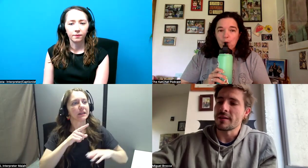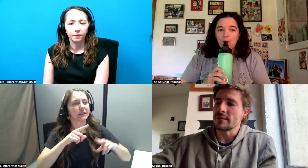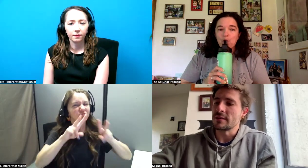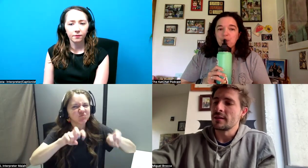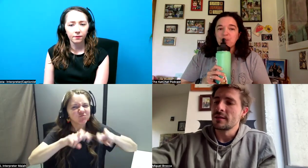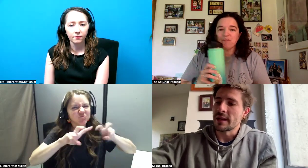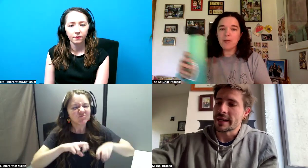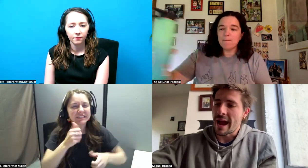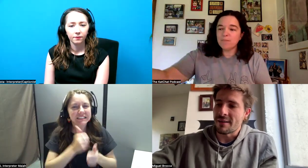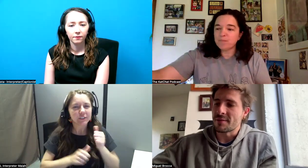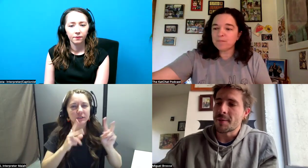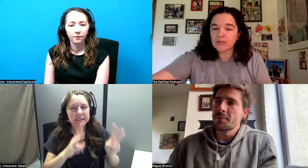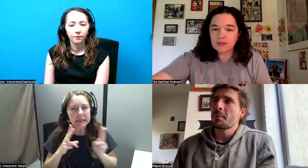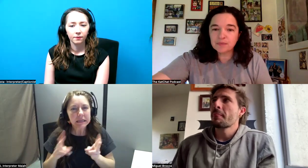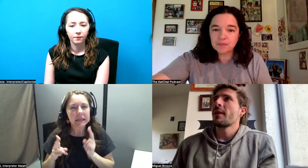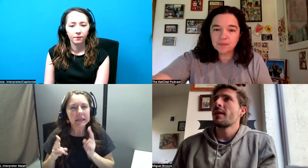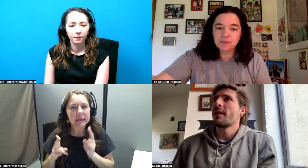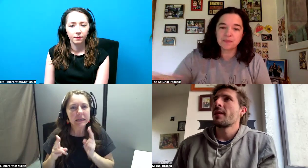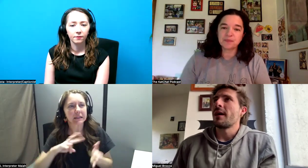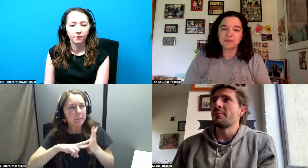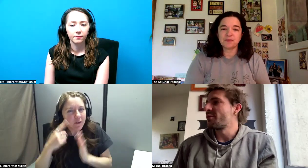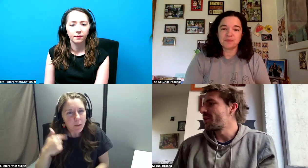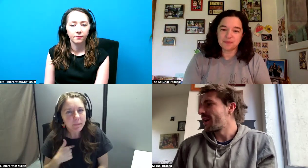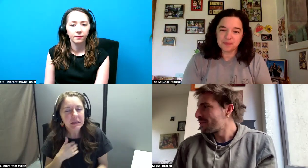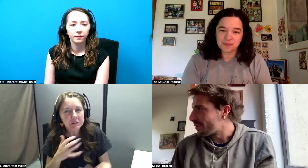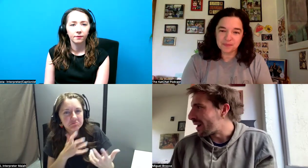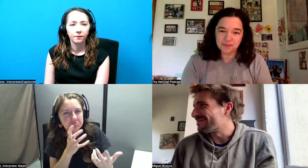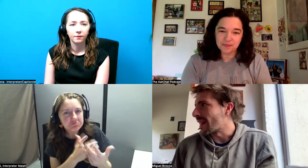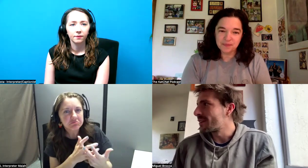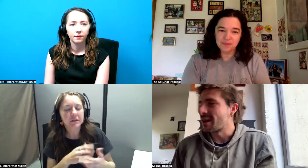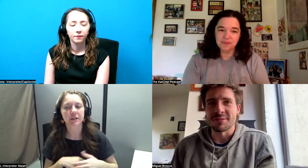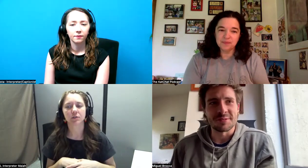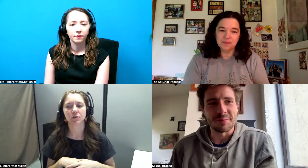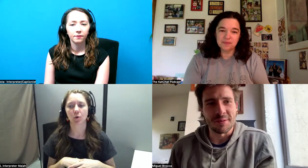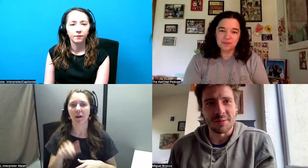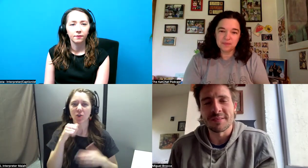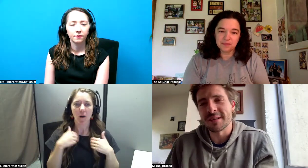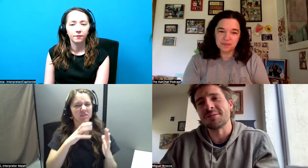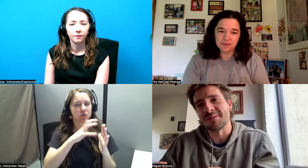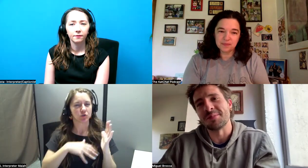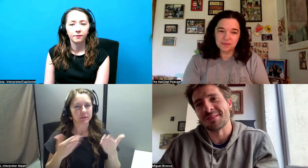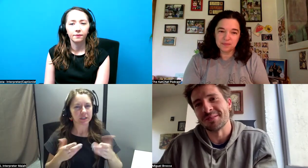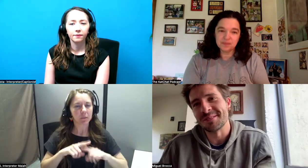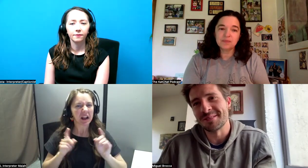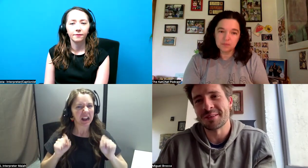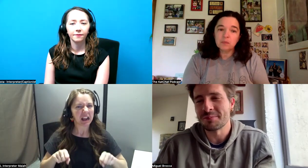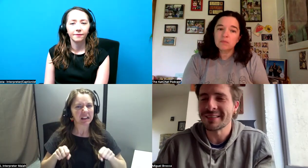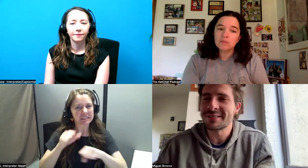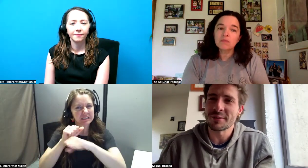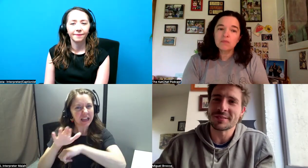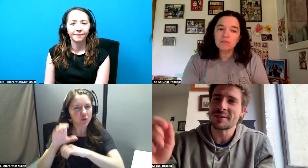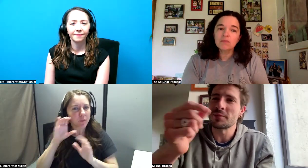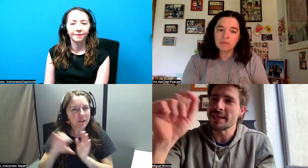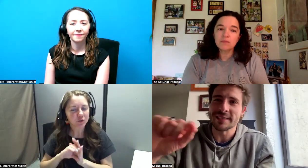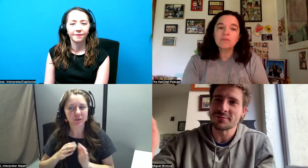and then like have I don't know if I don't have the script here, but I'll send you some pictures. So my